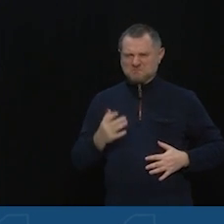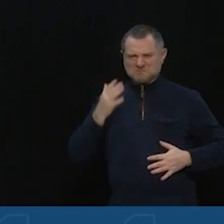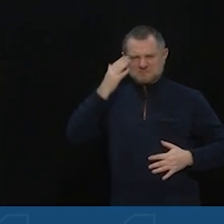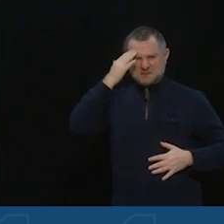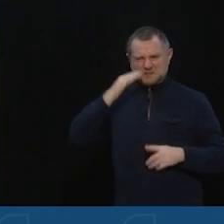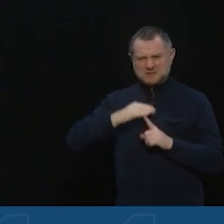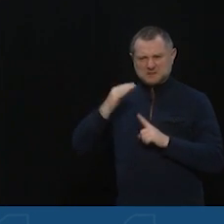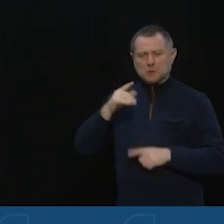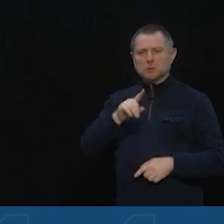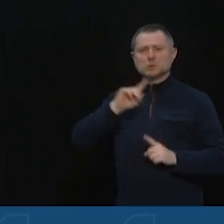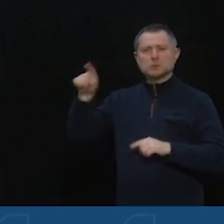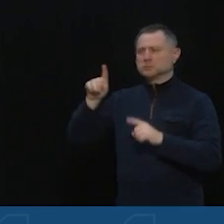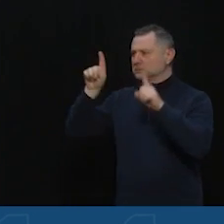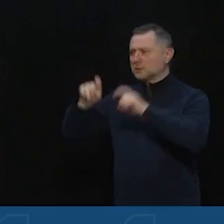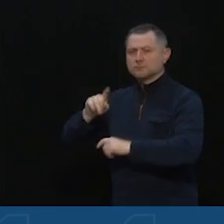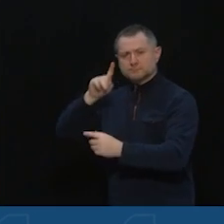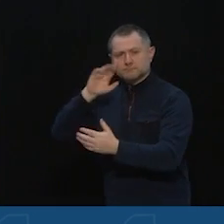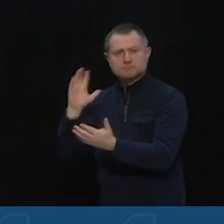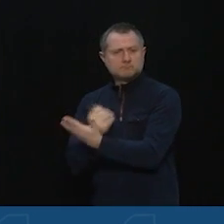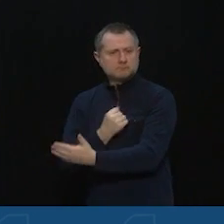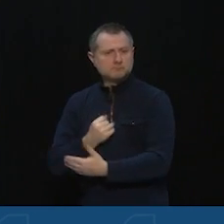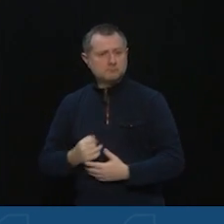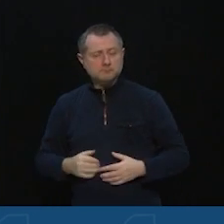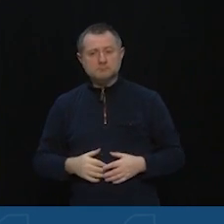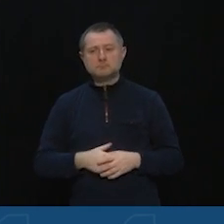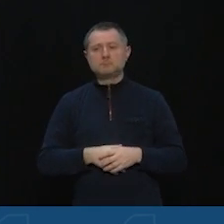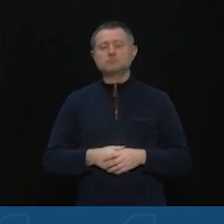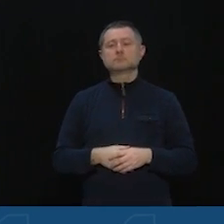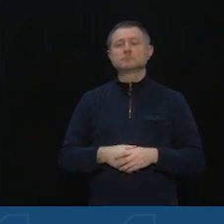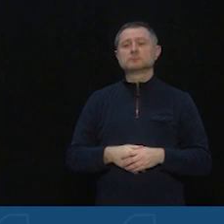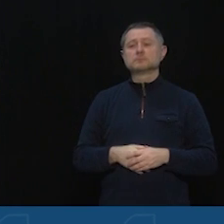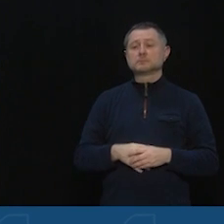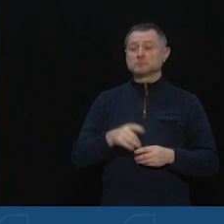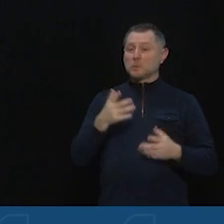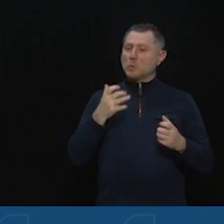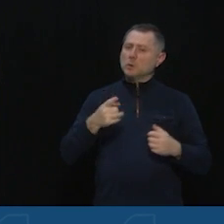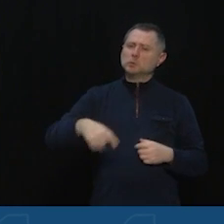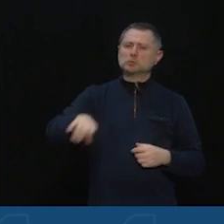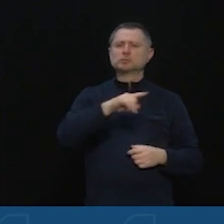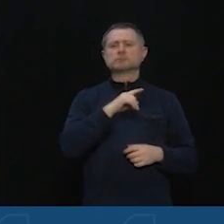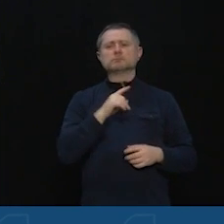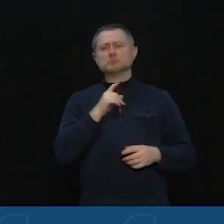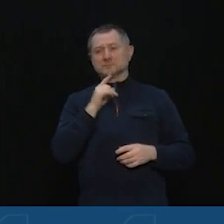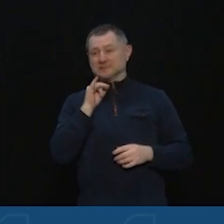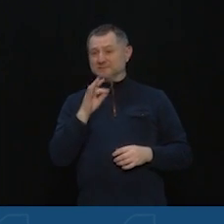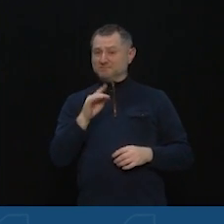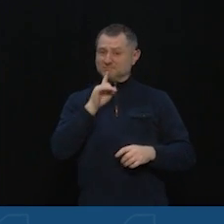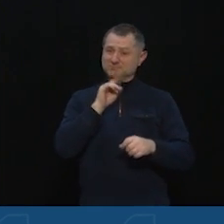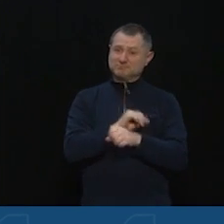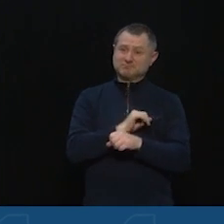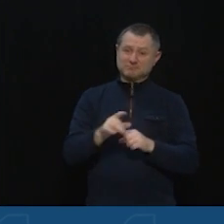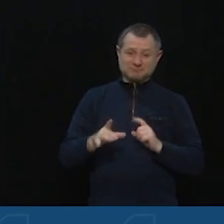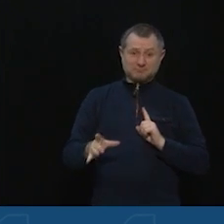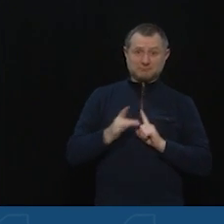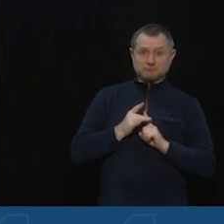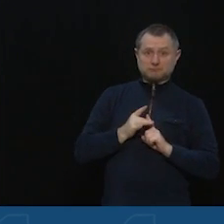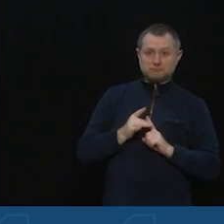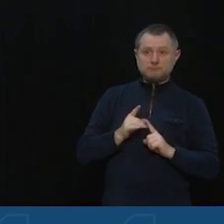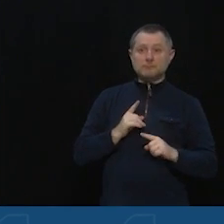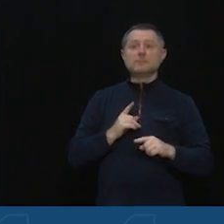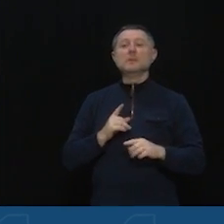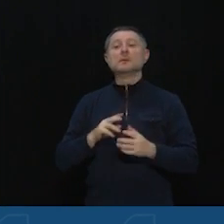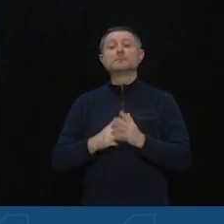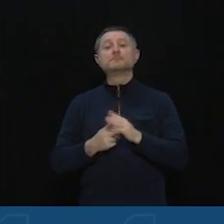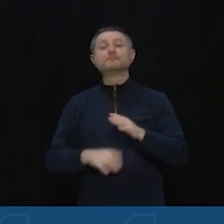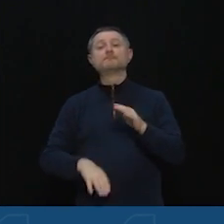it. We want people to be able to take advantage of the treatment window, which is 5 days from the onset of symptoms.